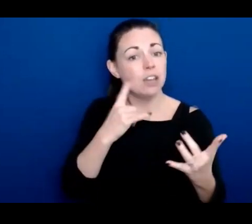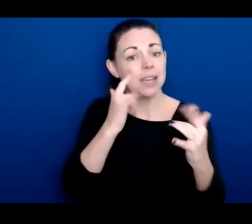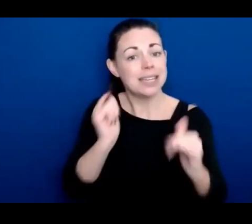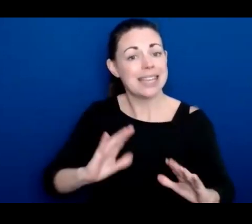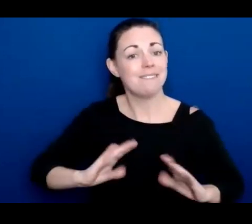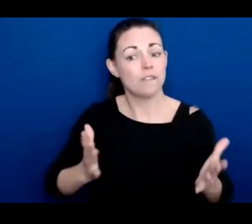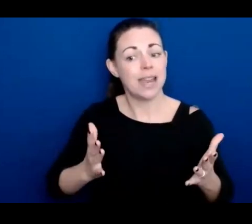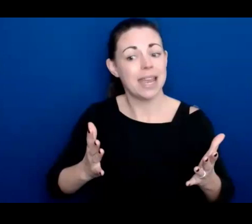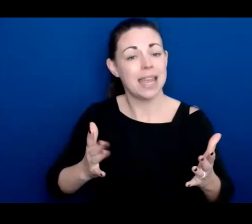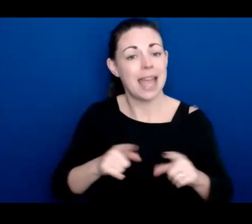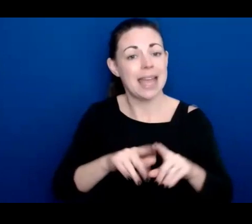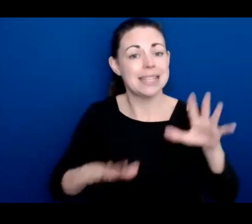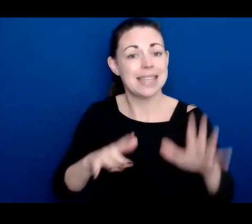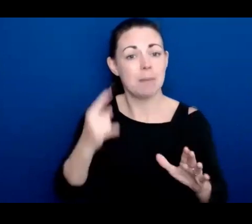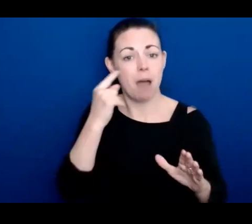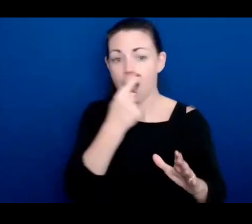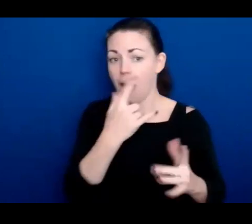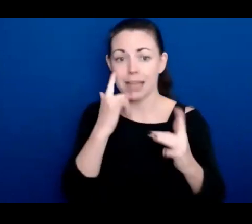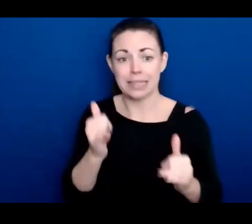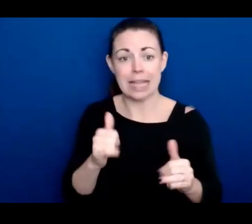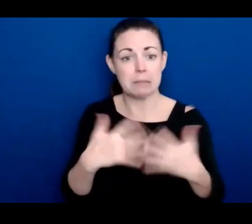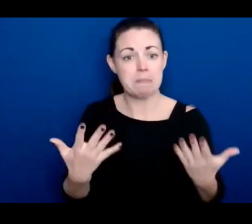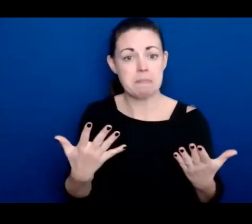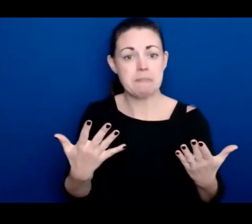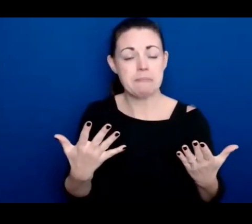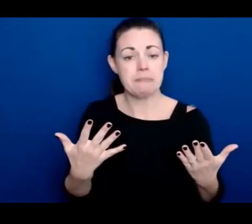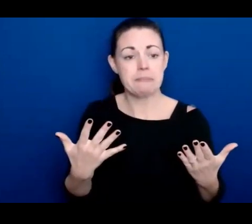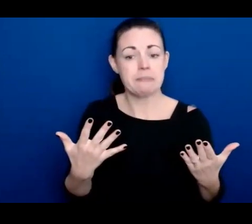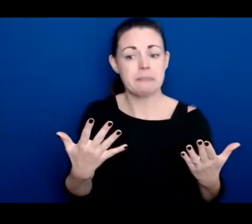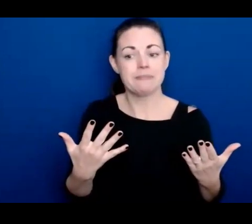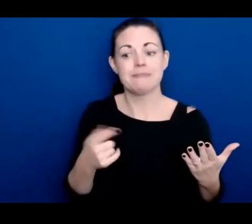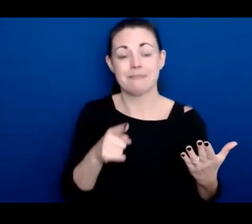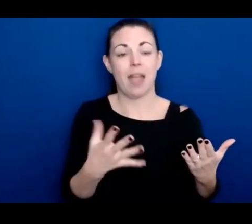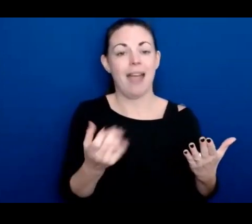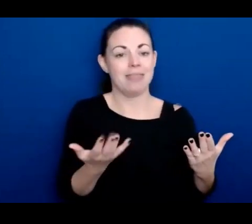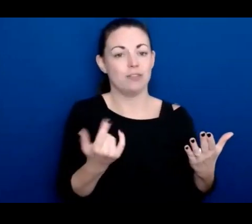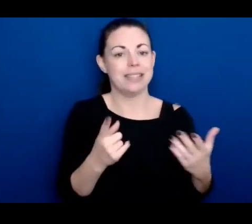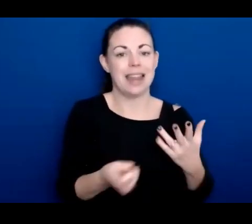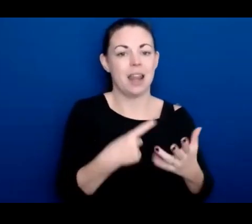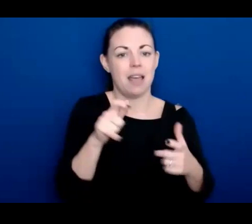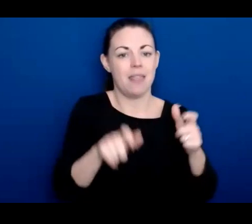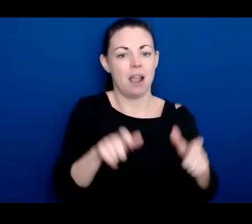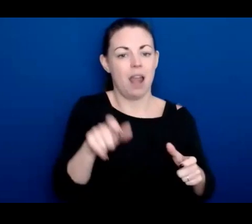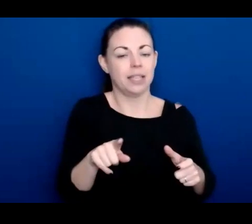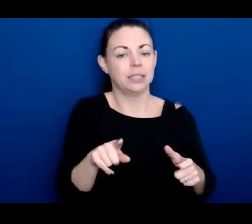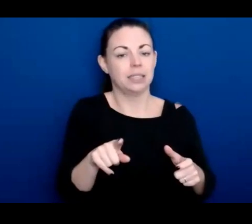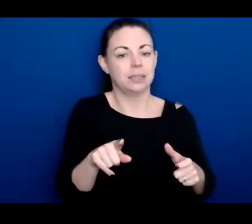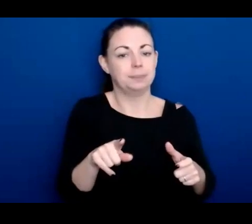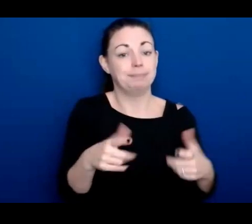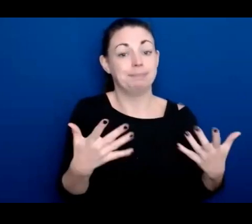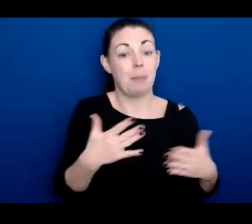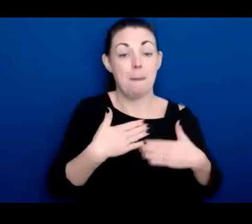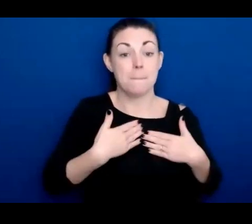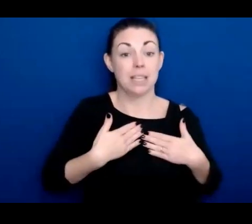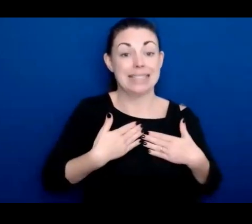same way as eye tests? Well, we've had this recently from another client, haven't we, Andy? Personally, I